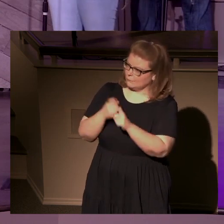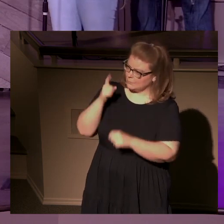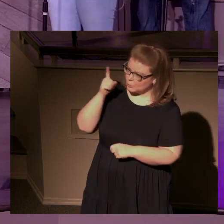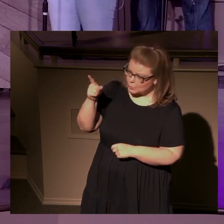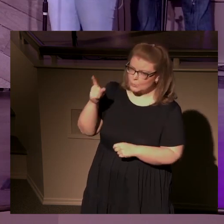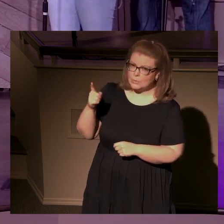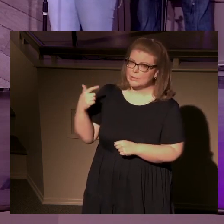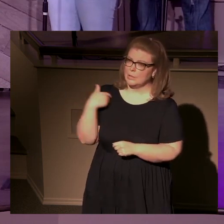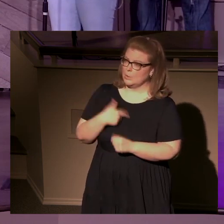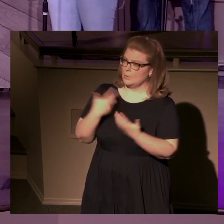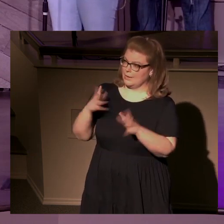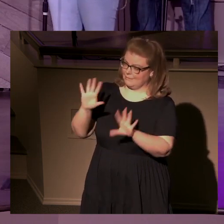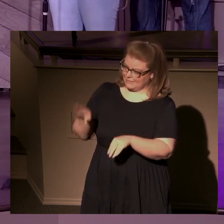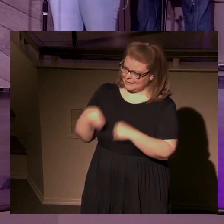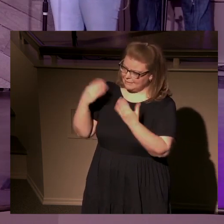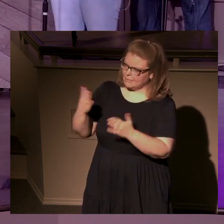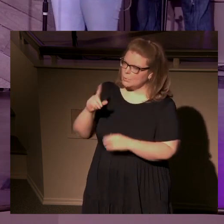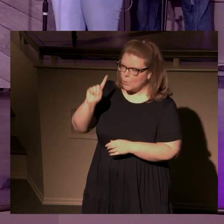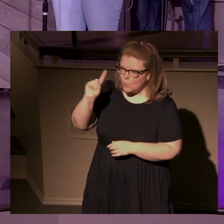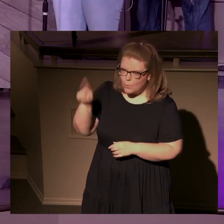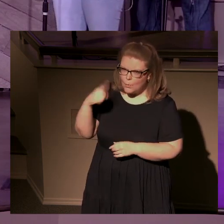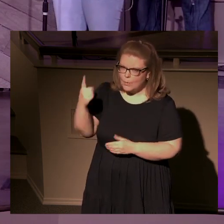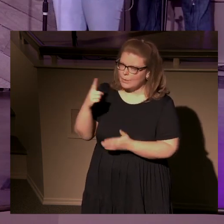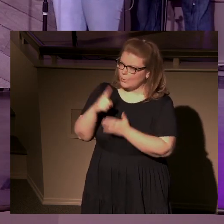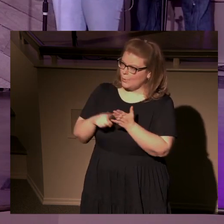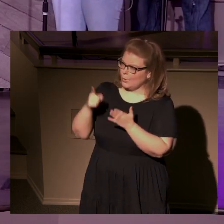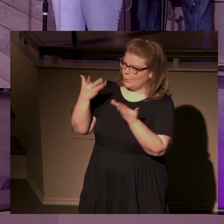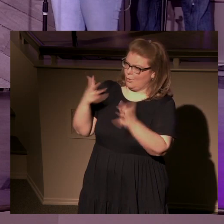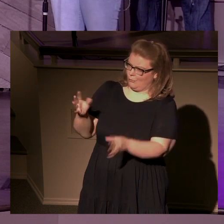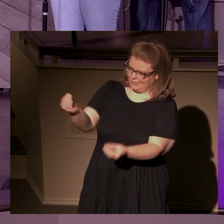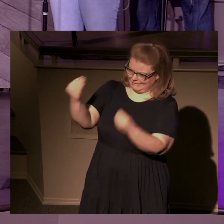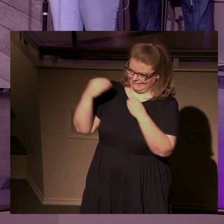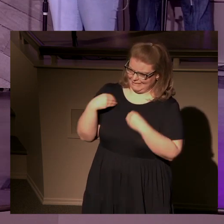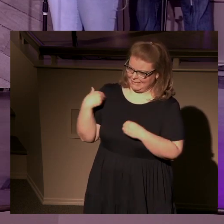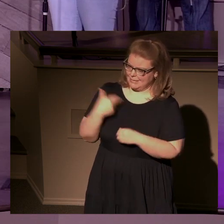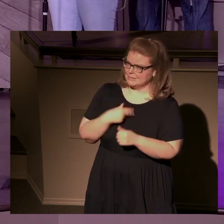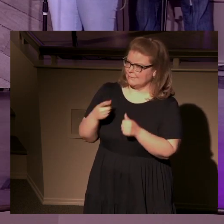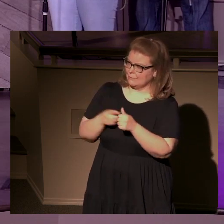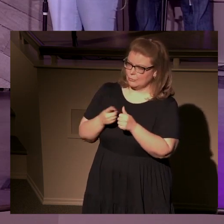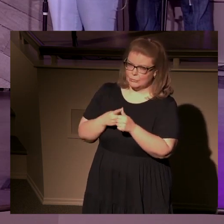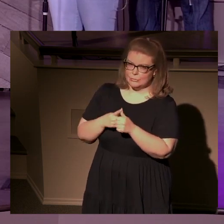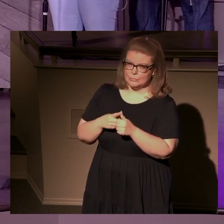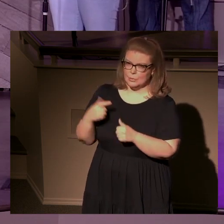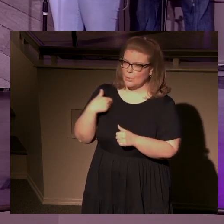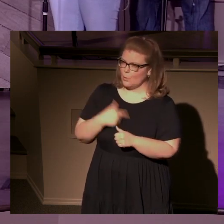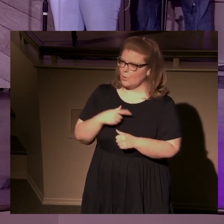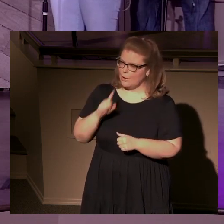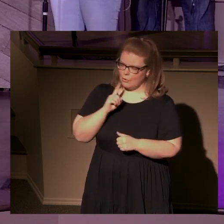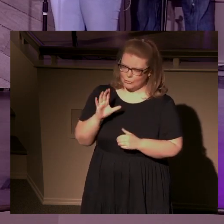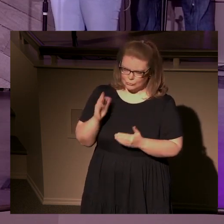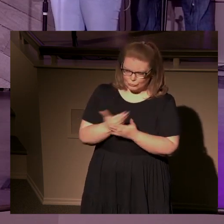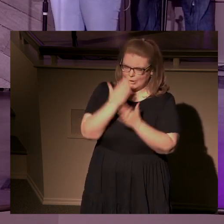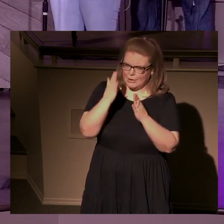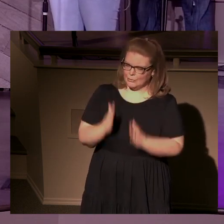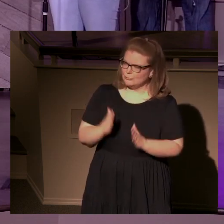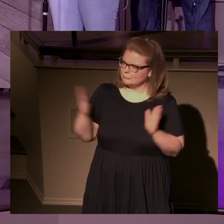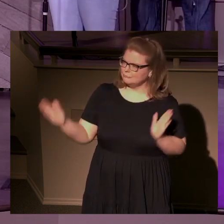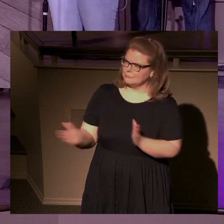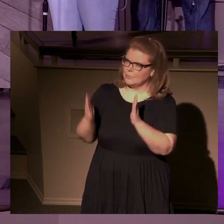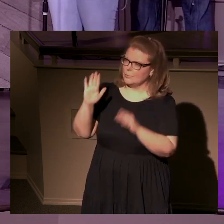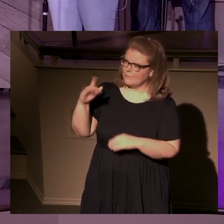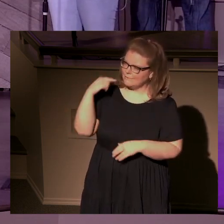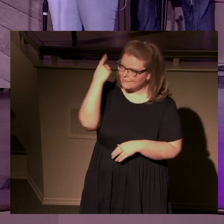we have given you only what comes from your hand. We are aliens and strangers in your sight,